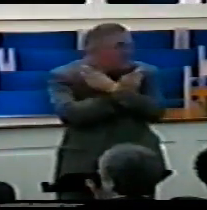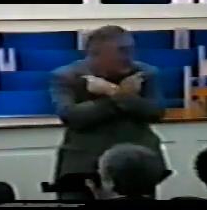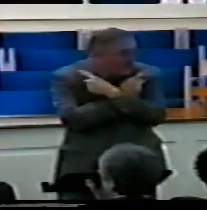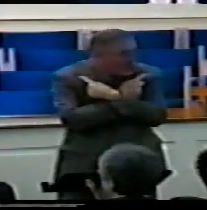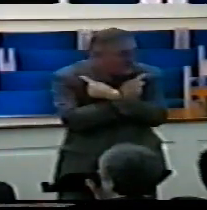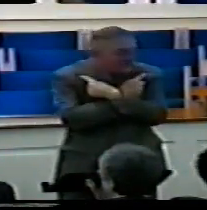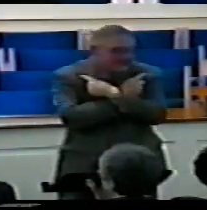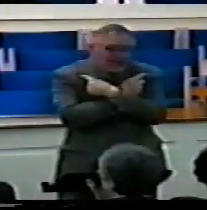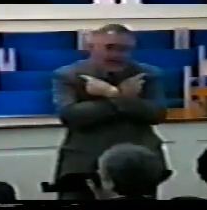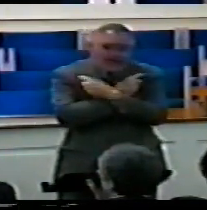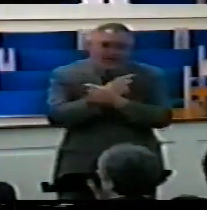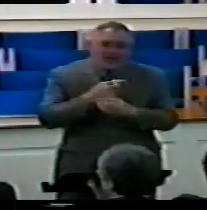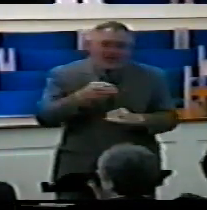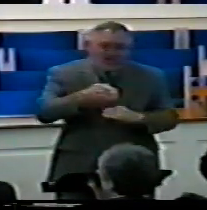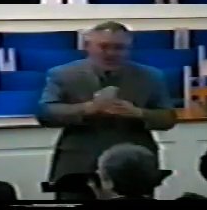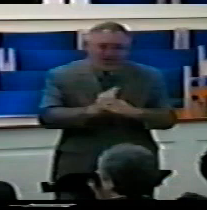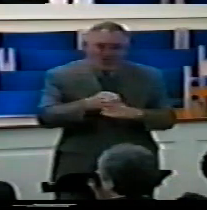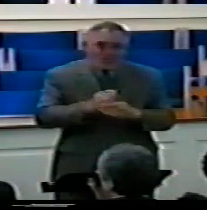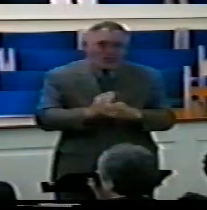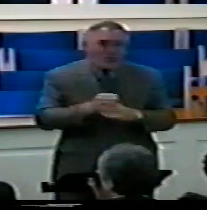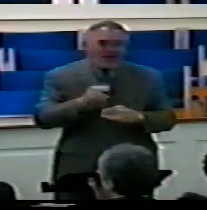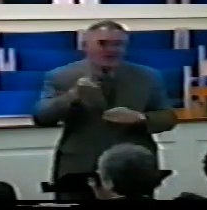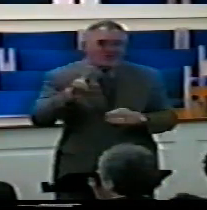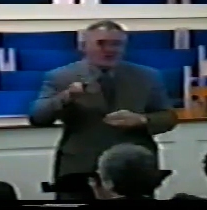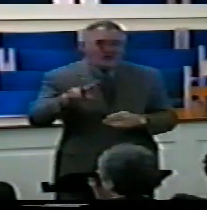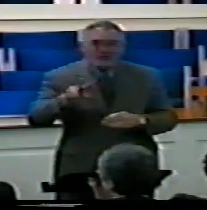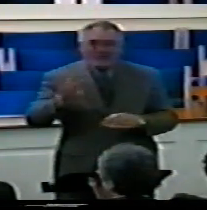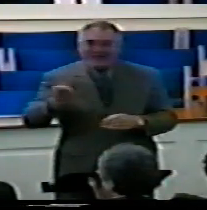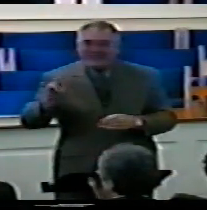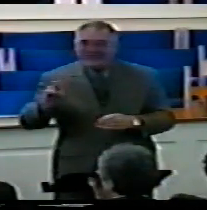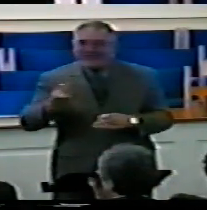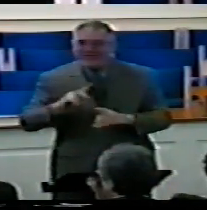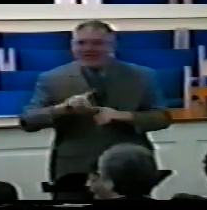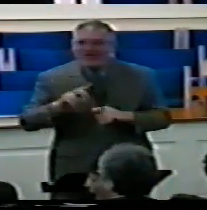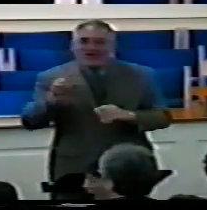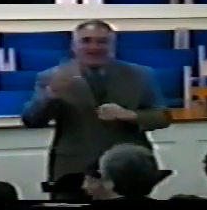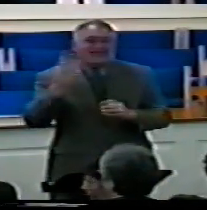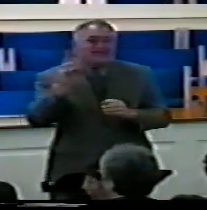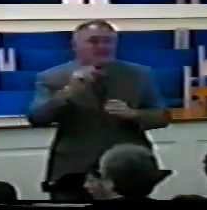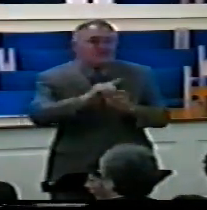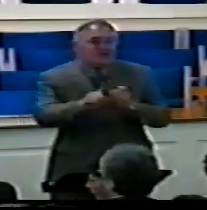277, and in 6 weeks, I weighed 215. Great diet, but I don't recommend it. Amen?